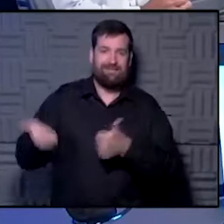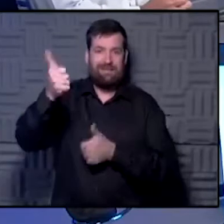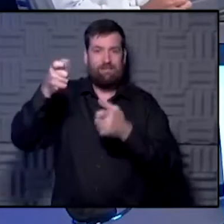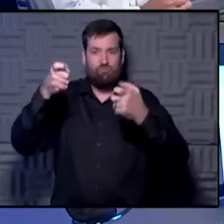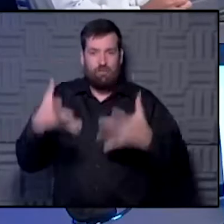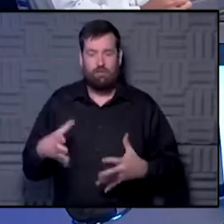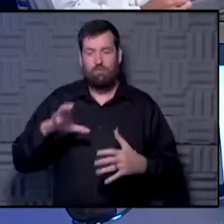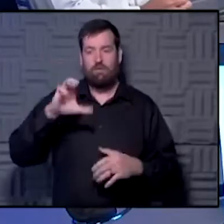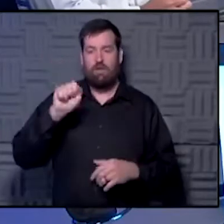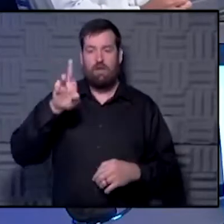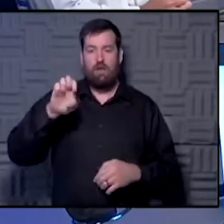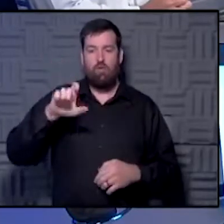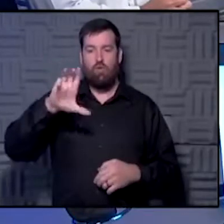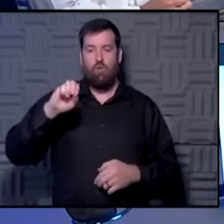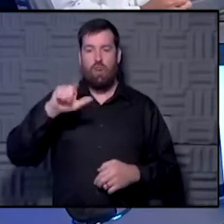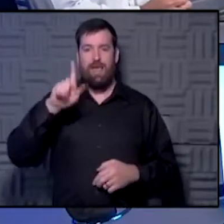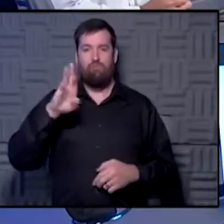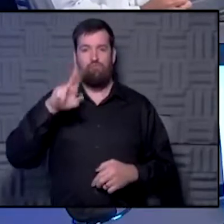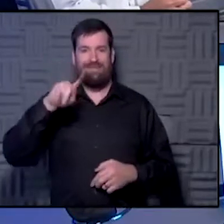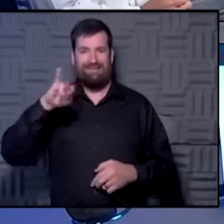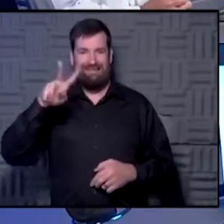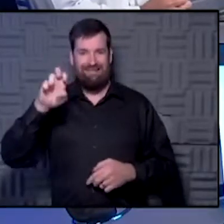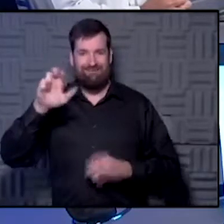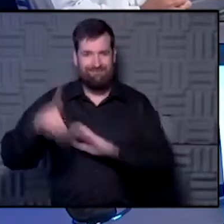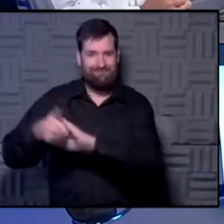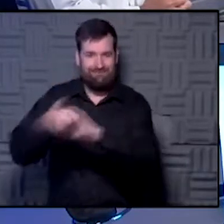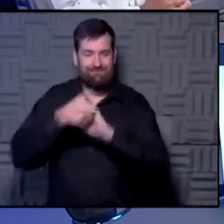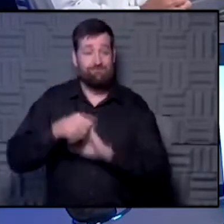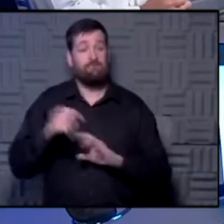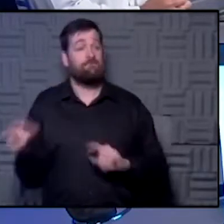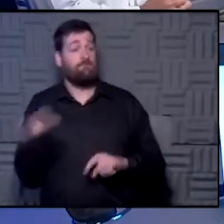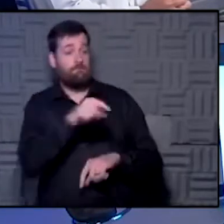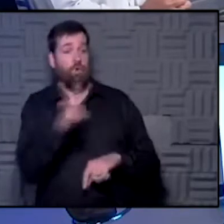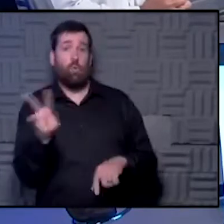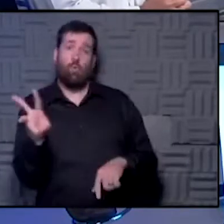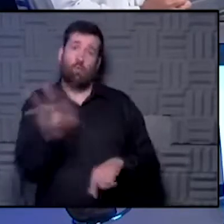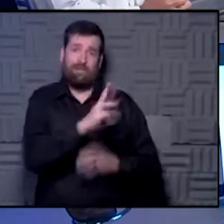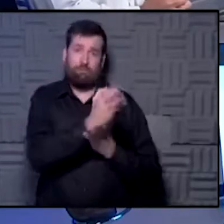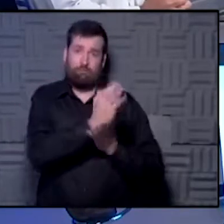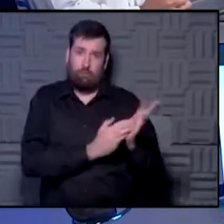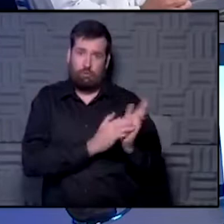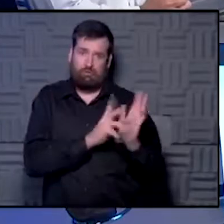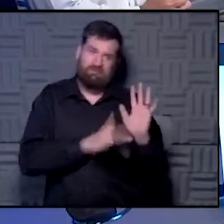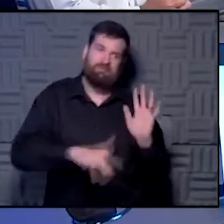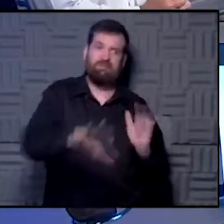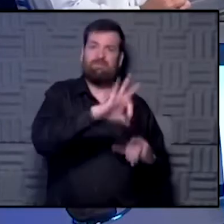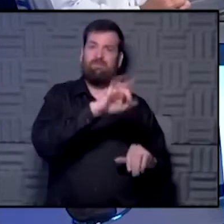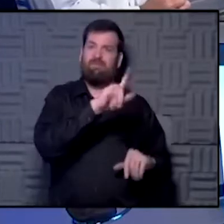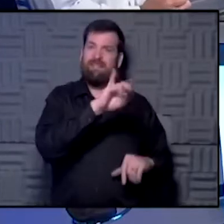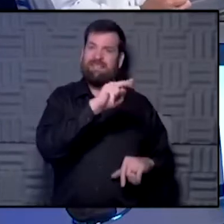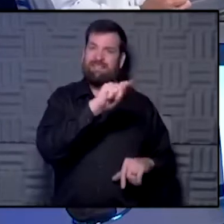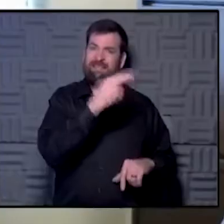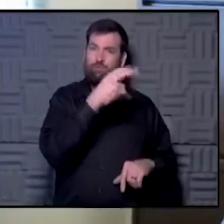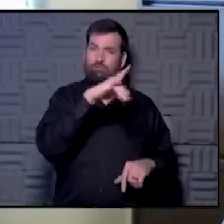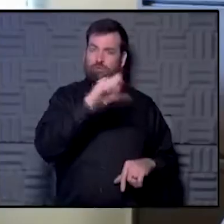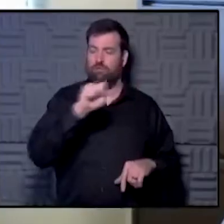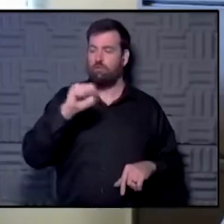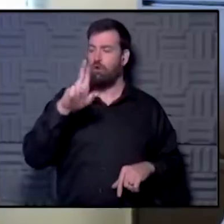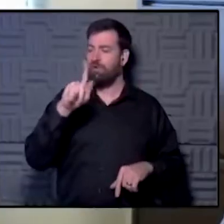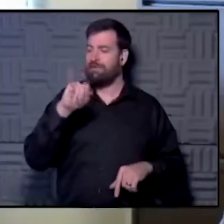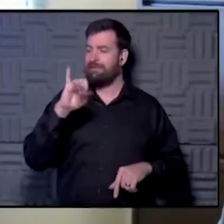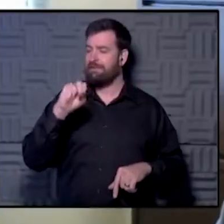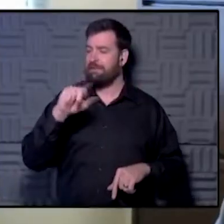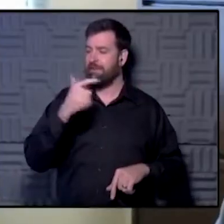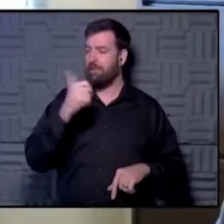CARE Collaborative. And joining us virtually from the western edge of the scenic Flint Hills is Austin Gillard. He